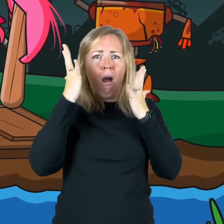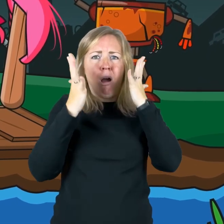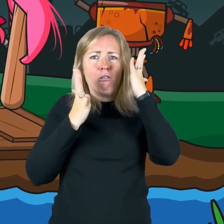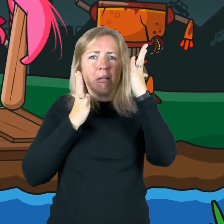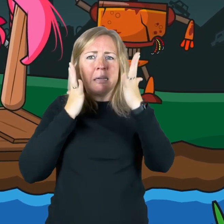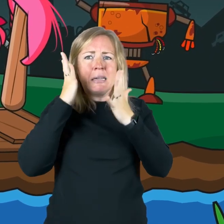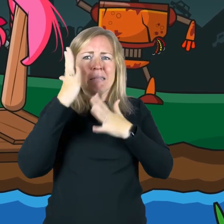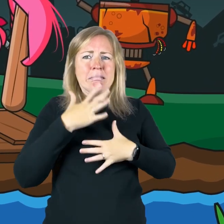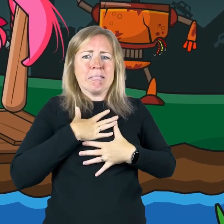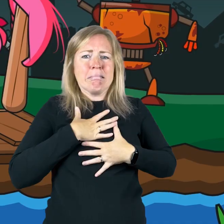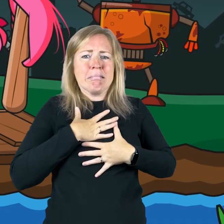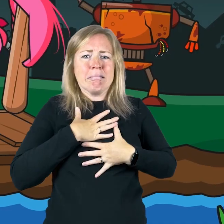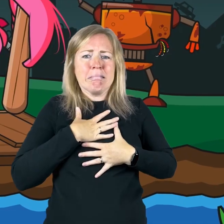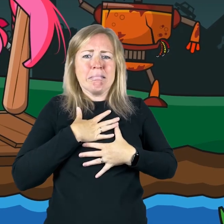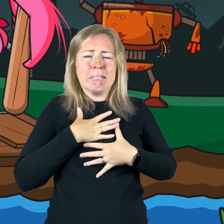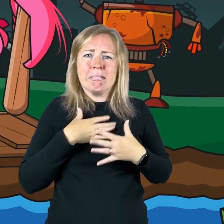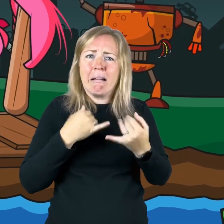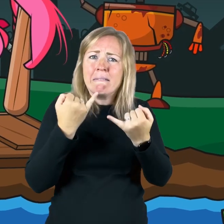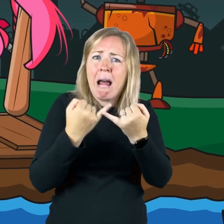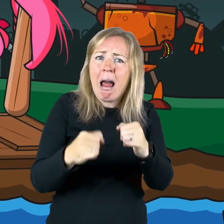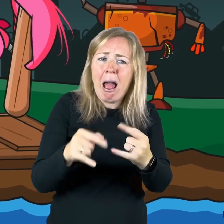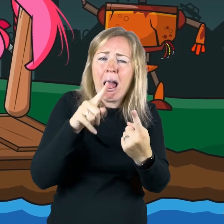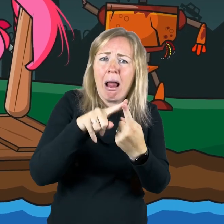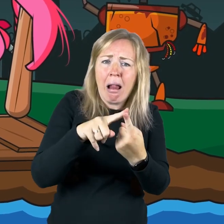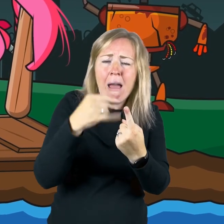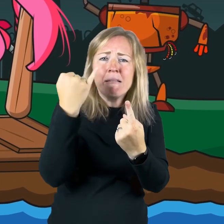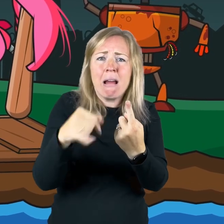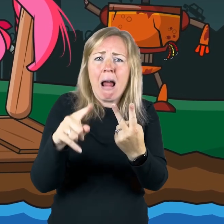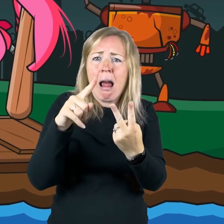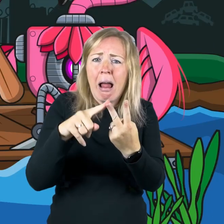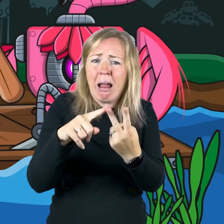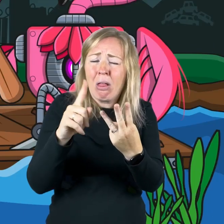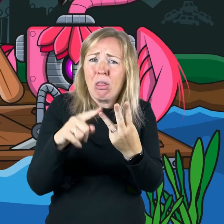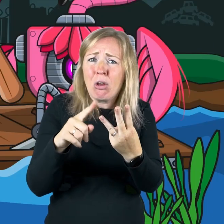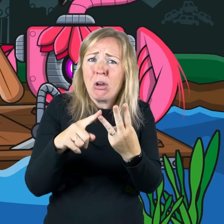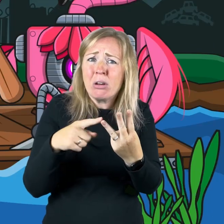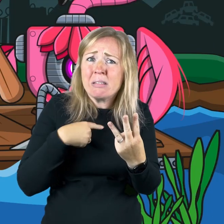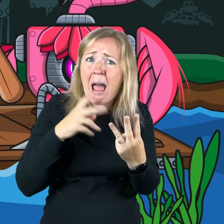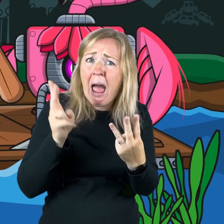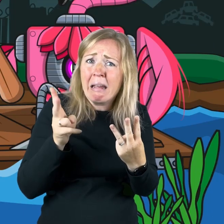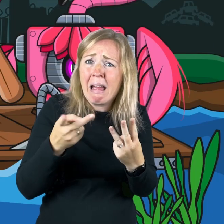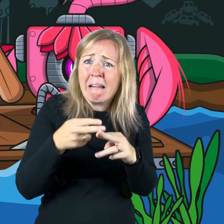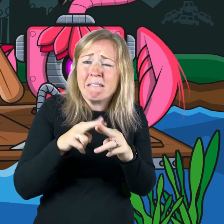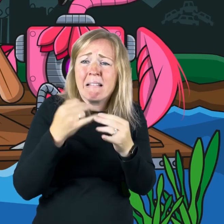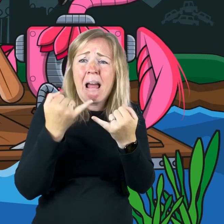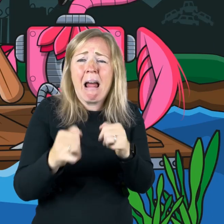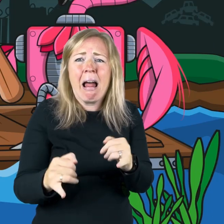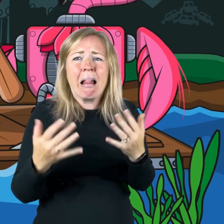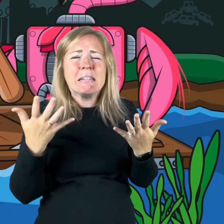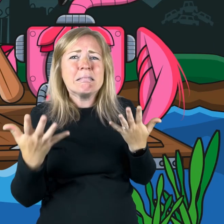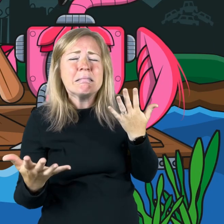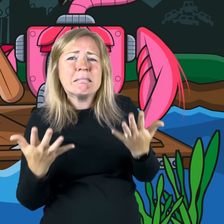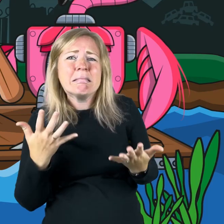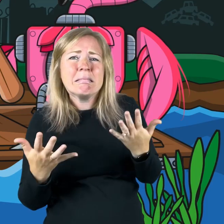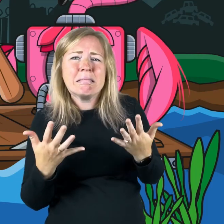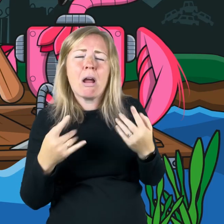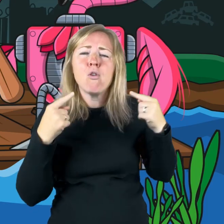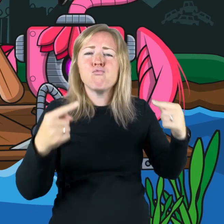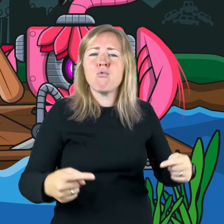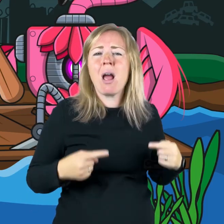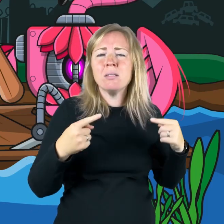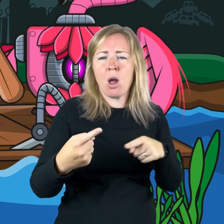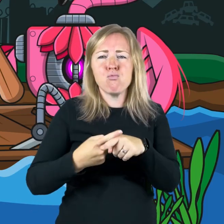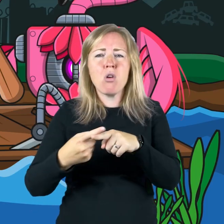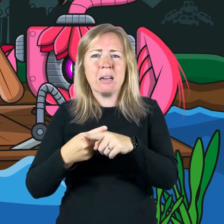Would she be able to try again if she failed a third time? With Rusty and Tractor watching on